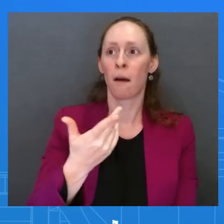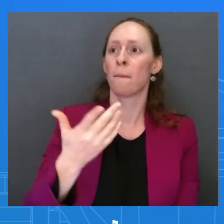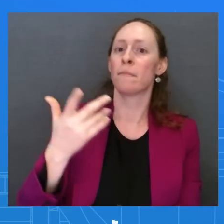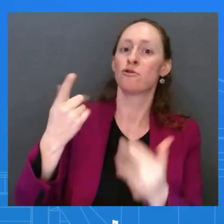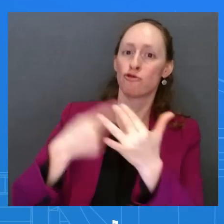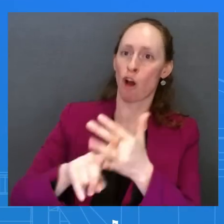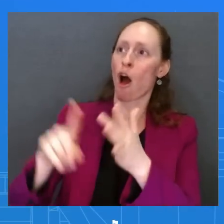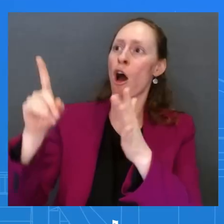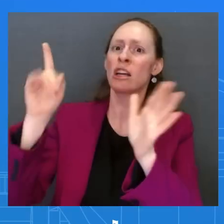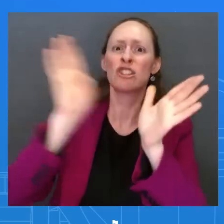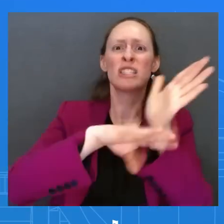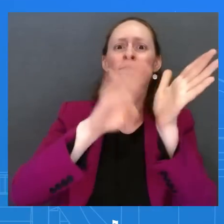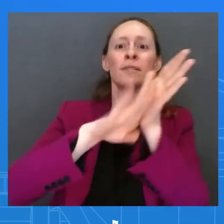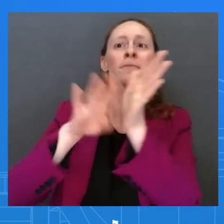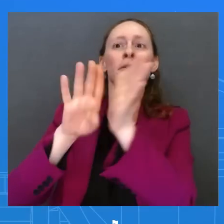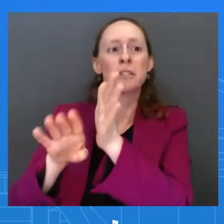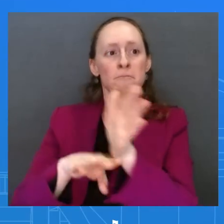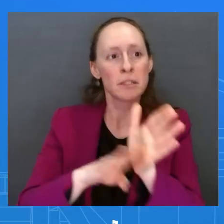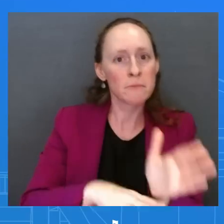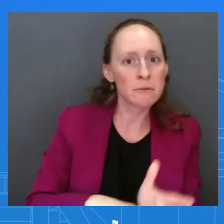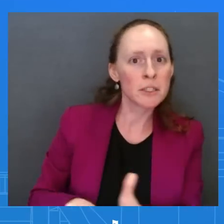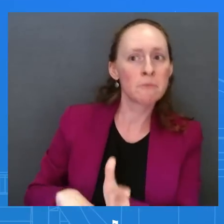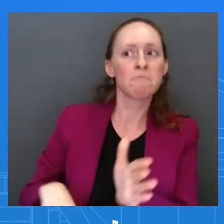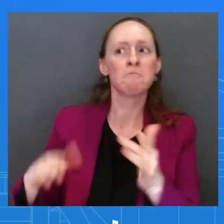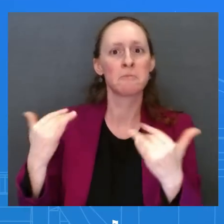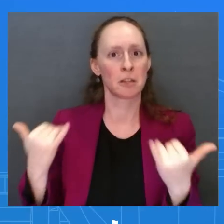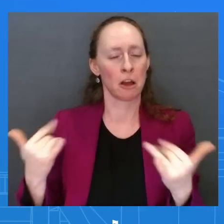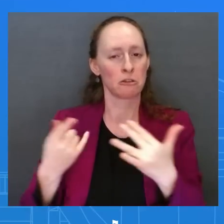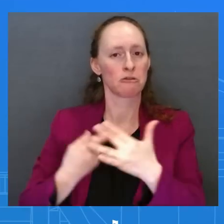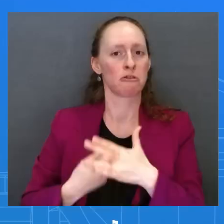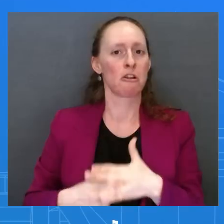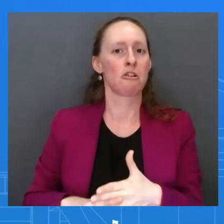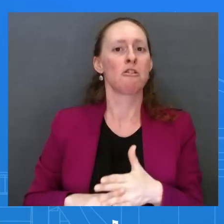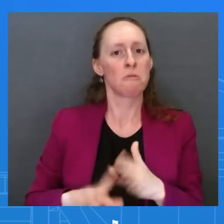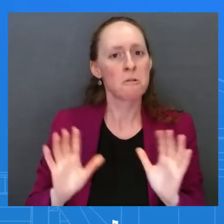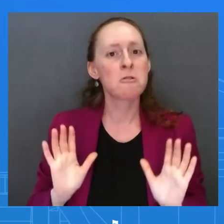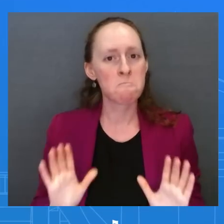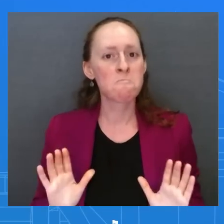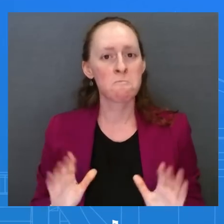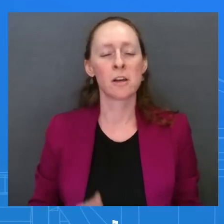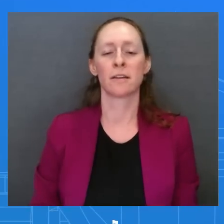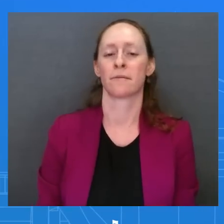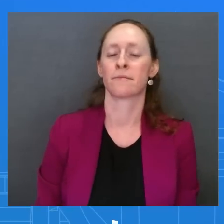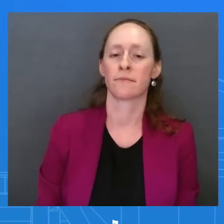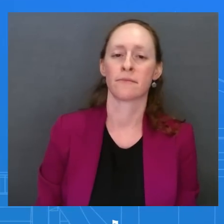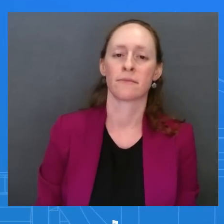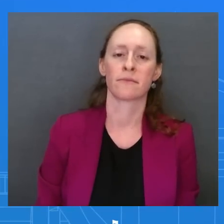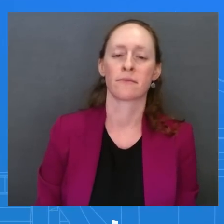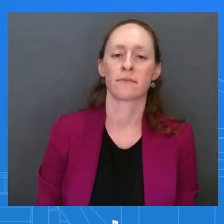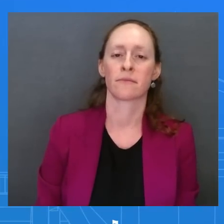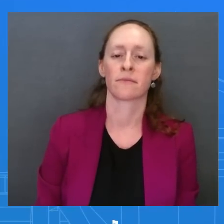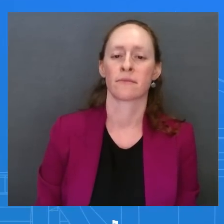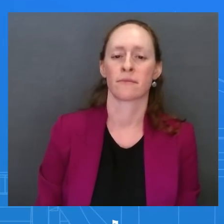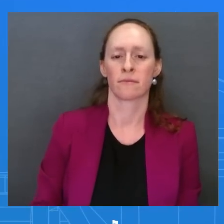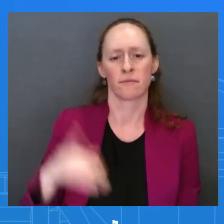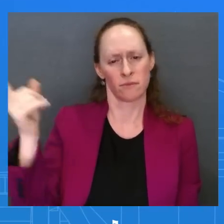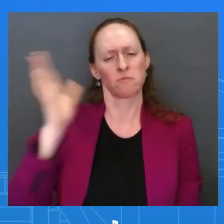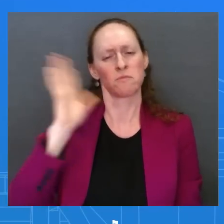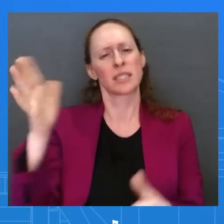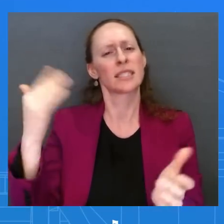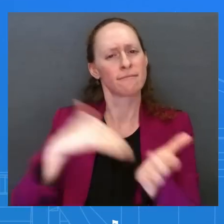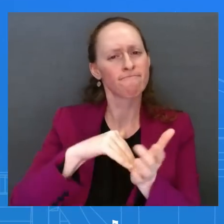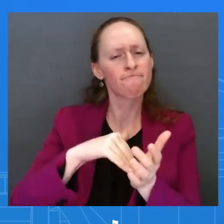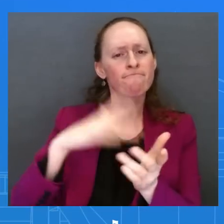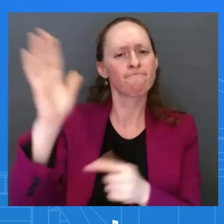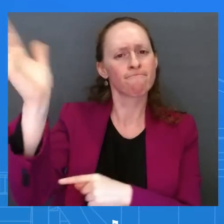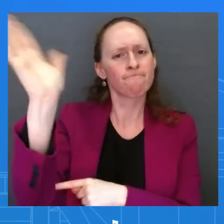and so the president's going to talk to that. He's going to speak to where the American people are, and he's going to make sure that we lay out what is